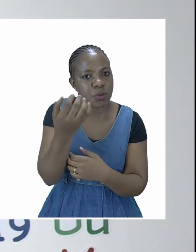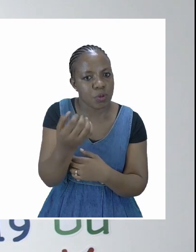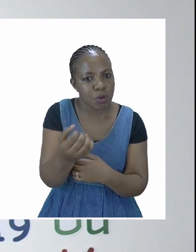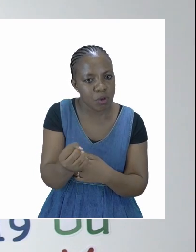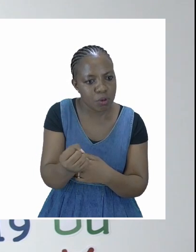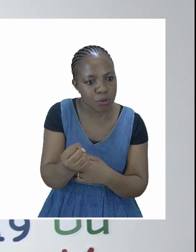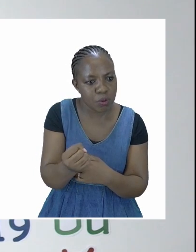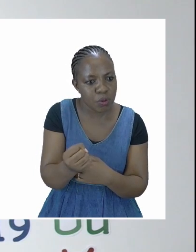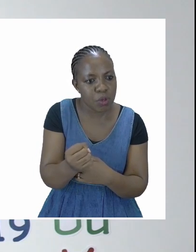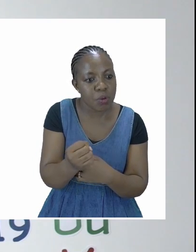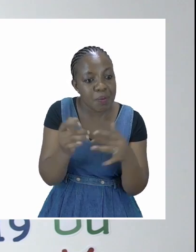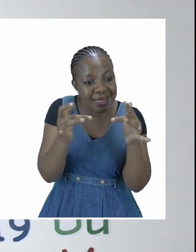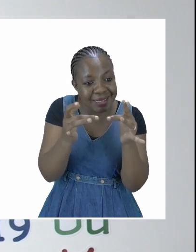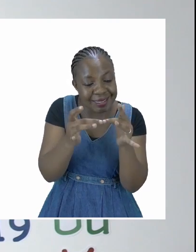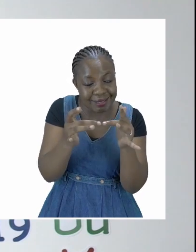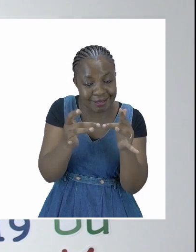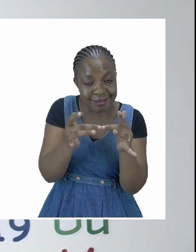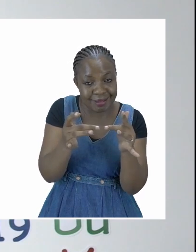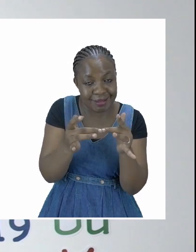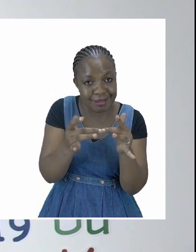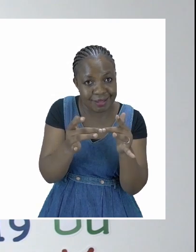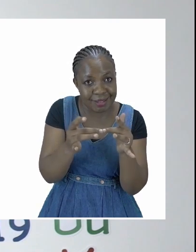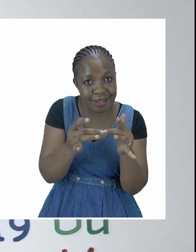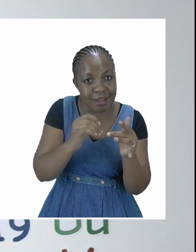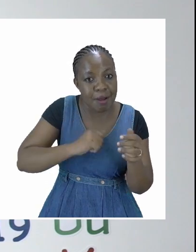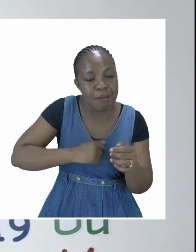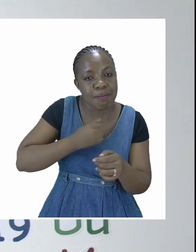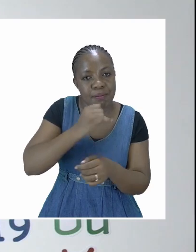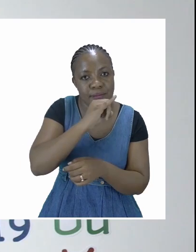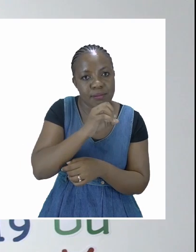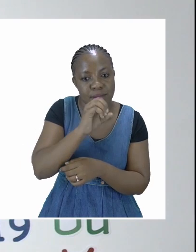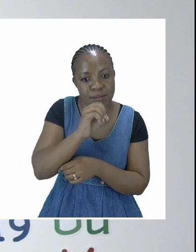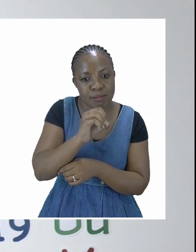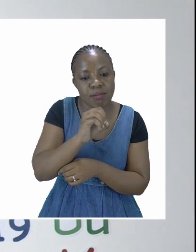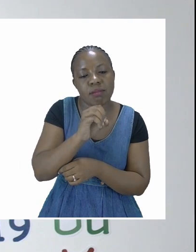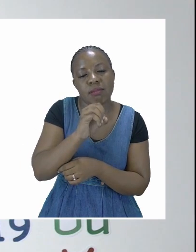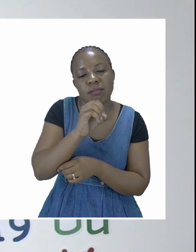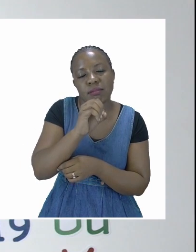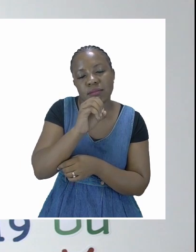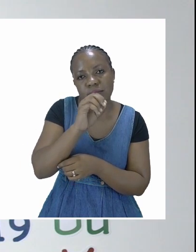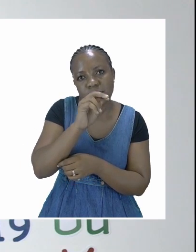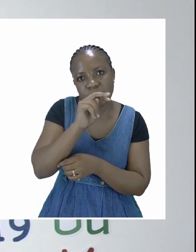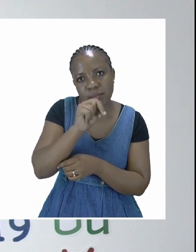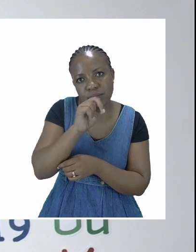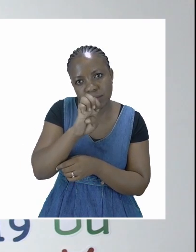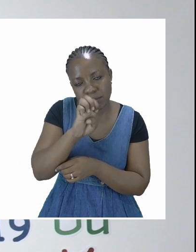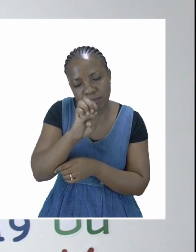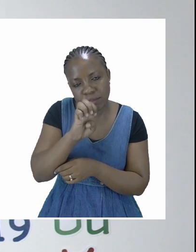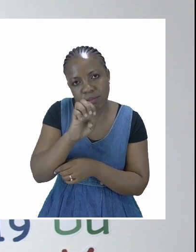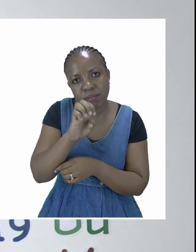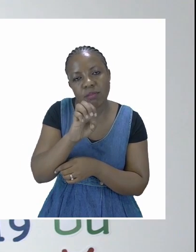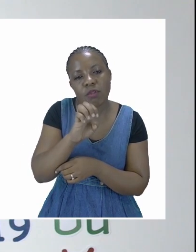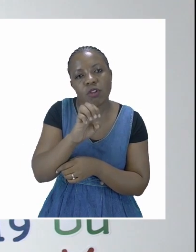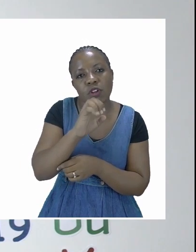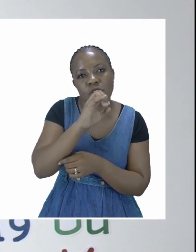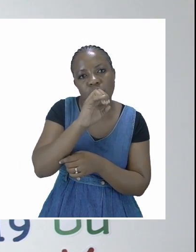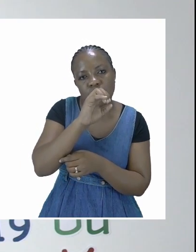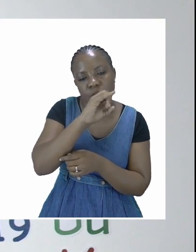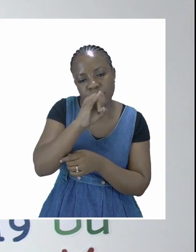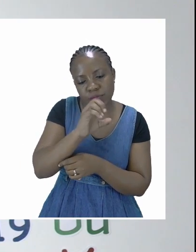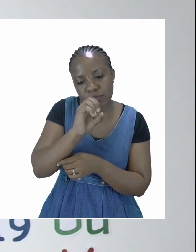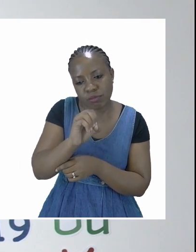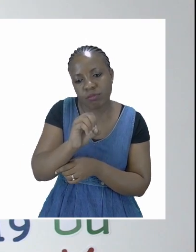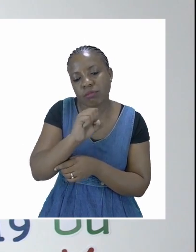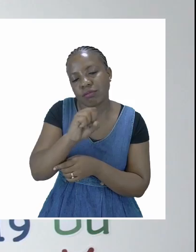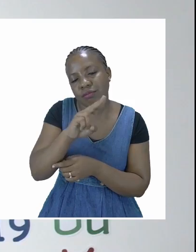our online platforms, MyZone and Zoshi Facebook pages, and in addition,